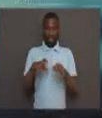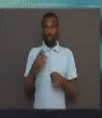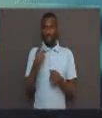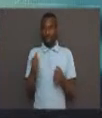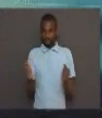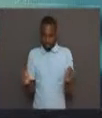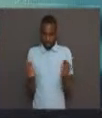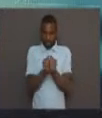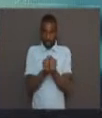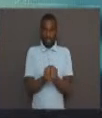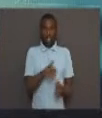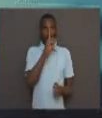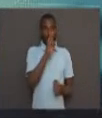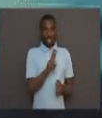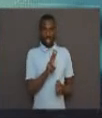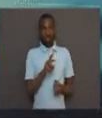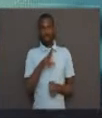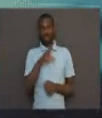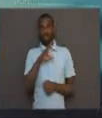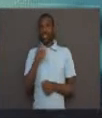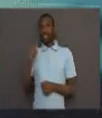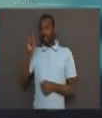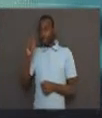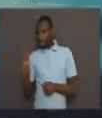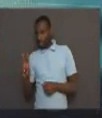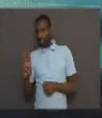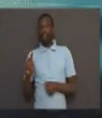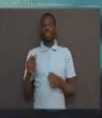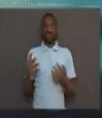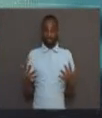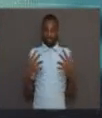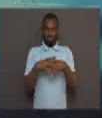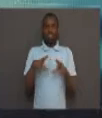fuse deuterium with tritium?